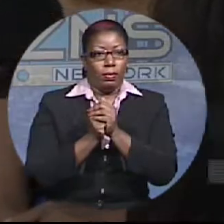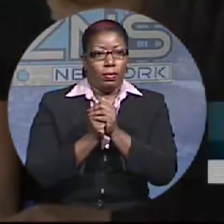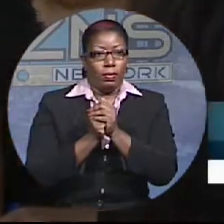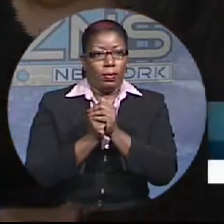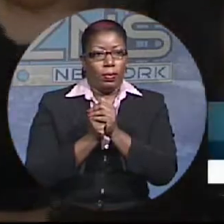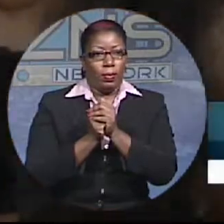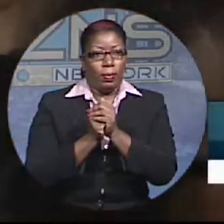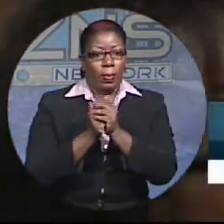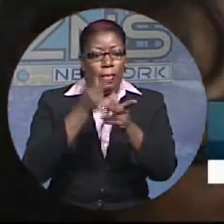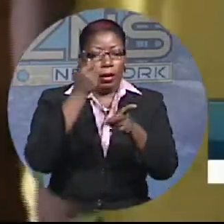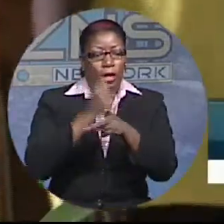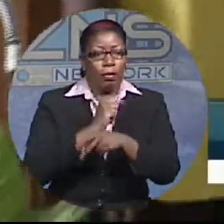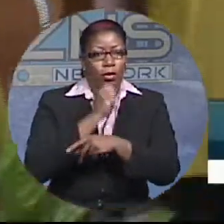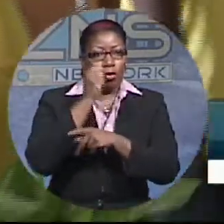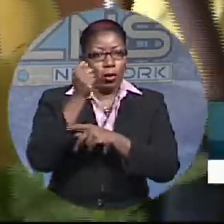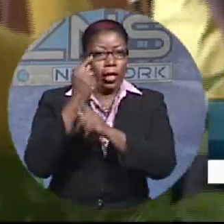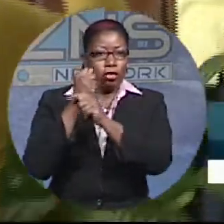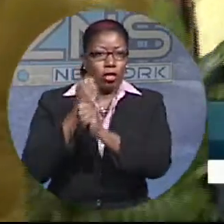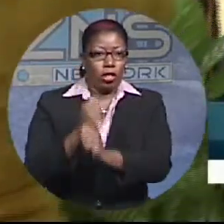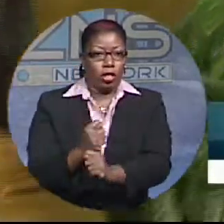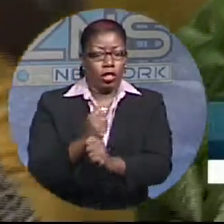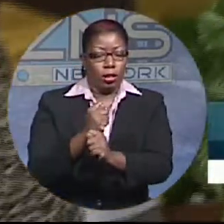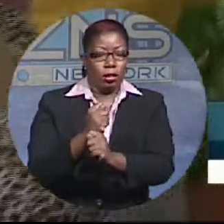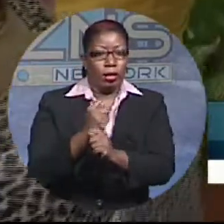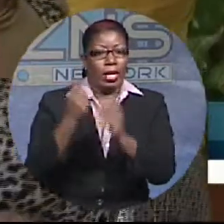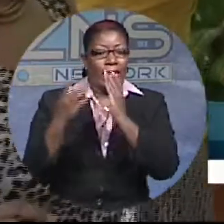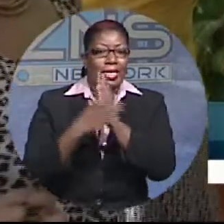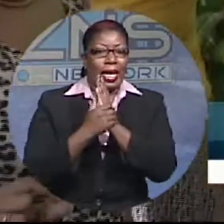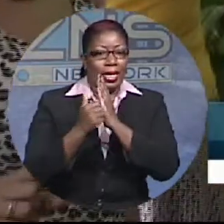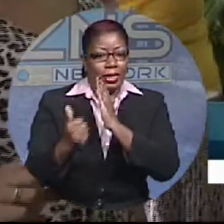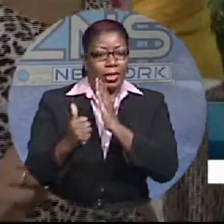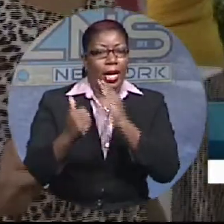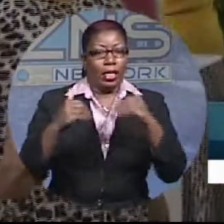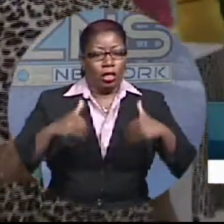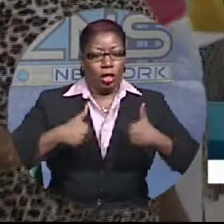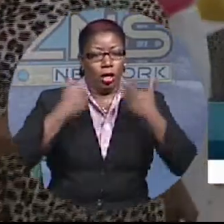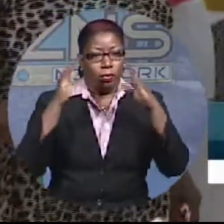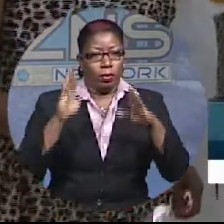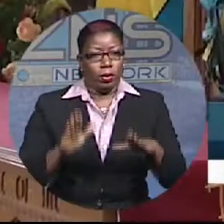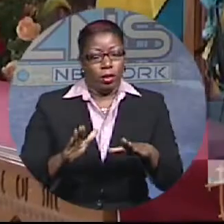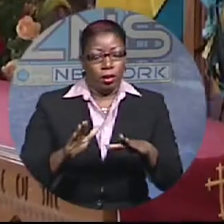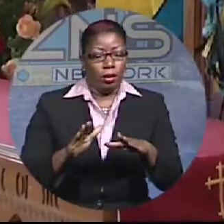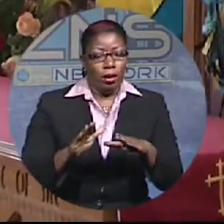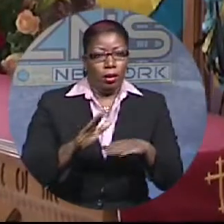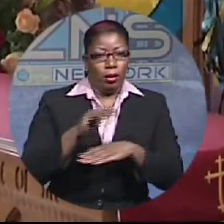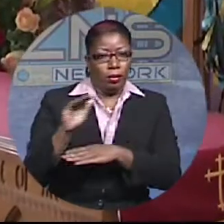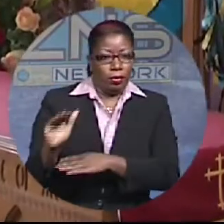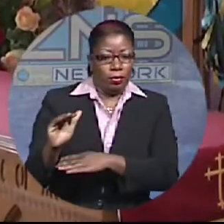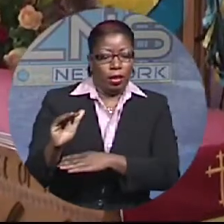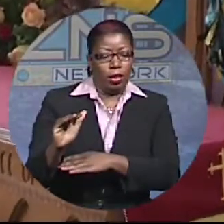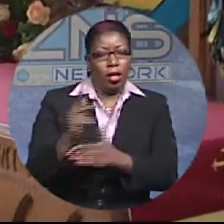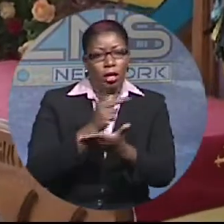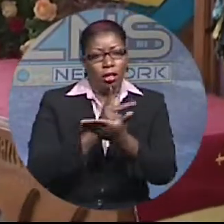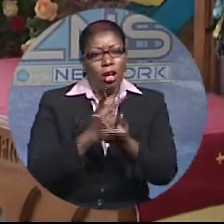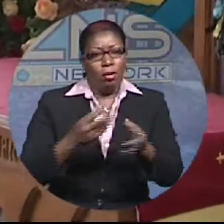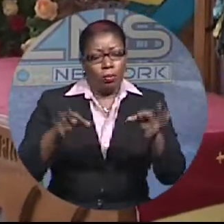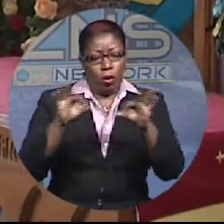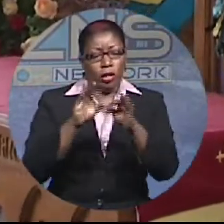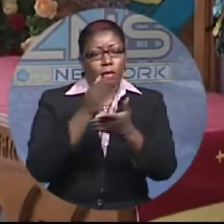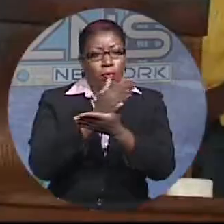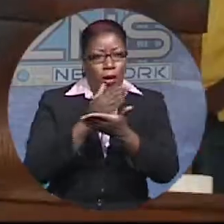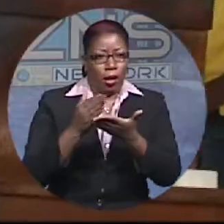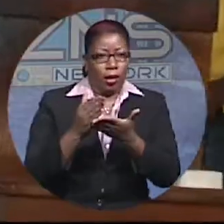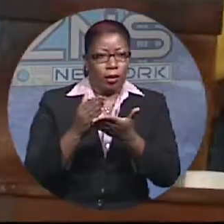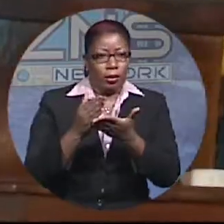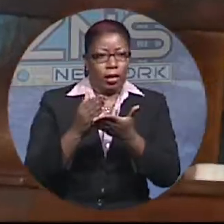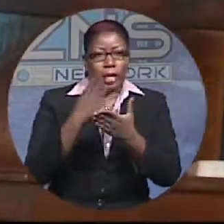Holding true to their tradition, talented, vibrant, and bold youngsters played a major part in the Fox Hill Day services, from singing